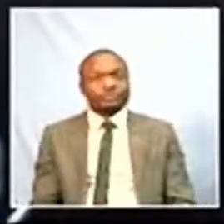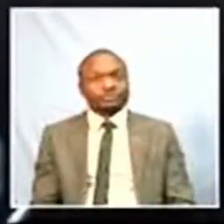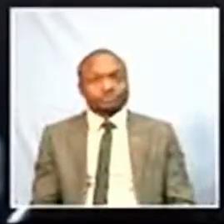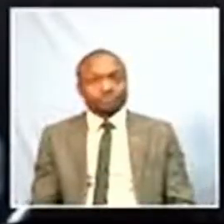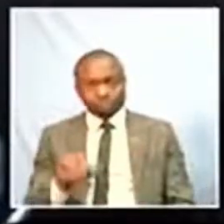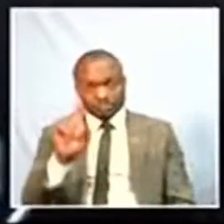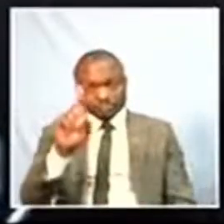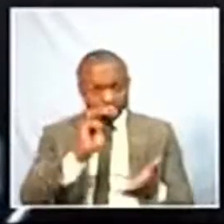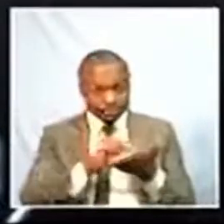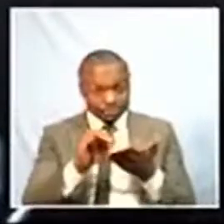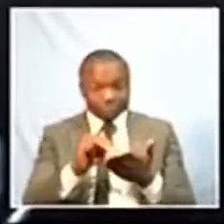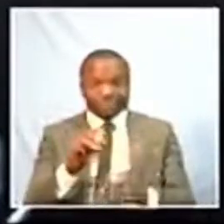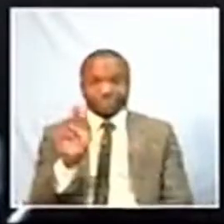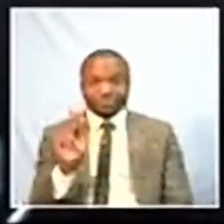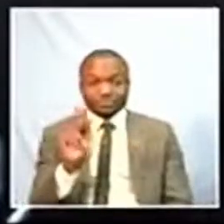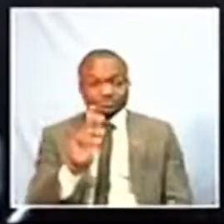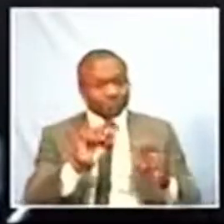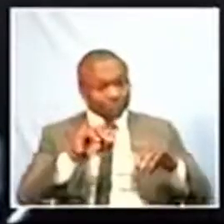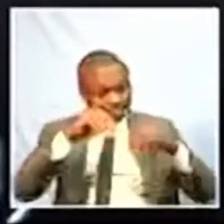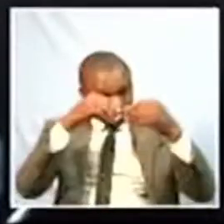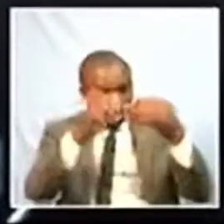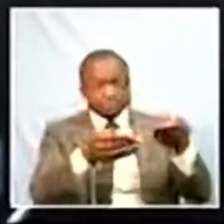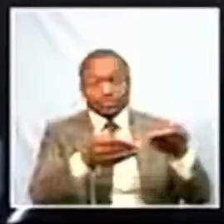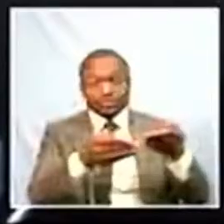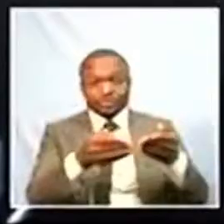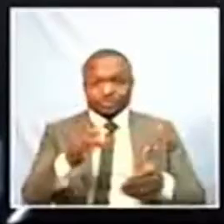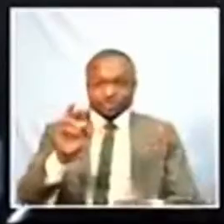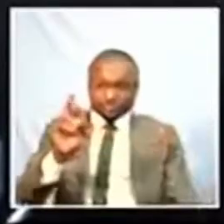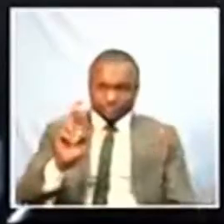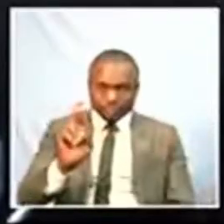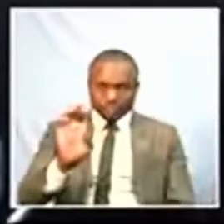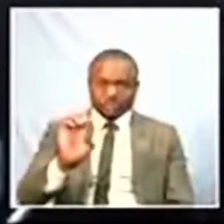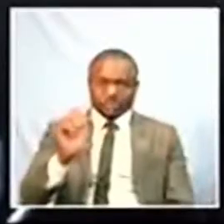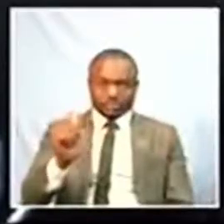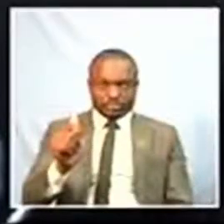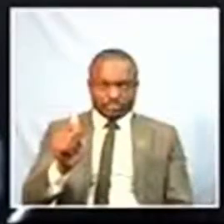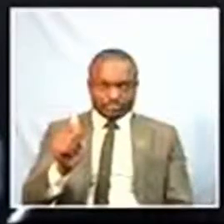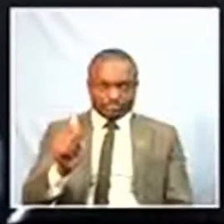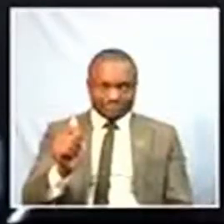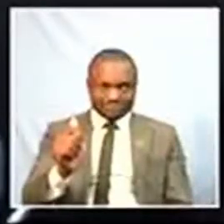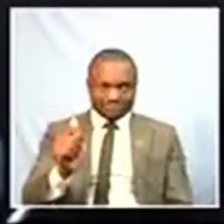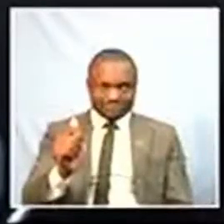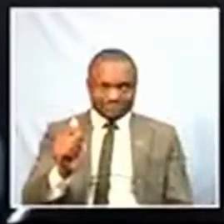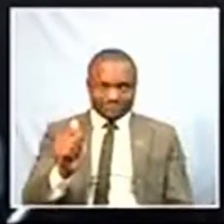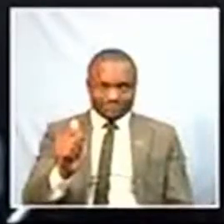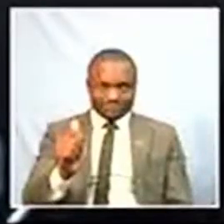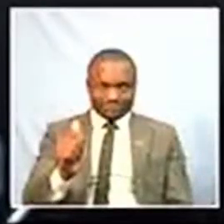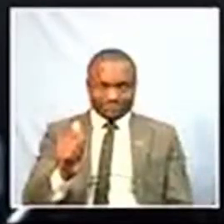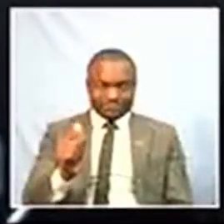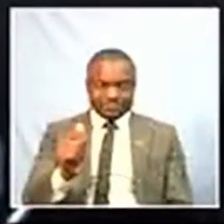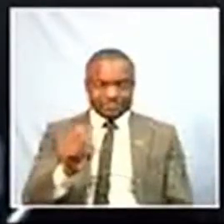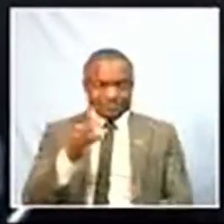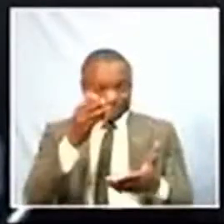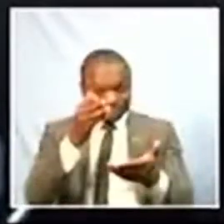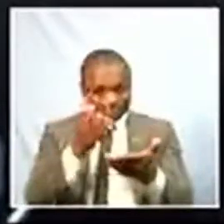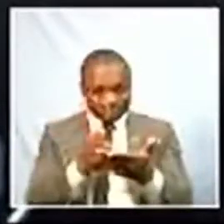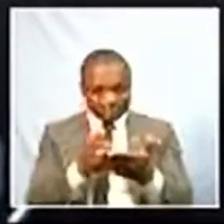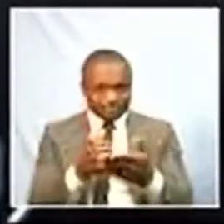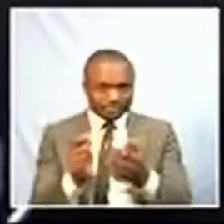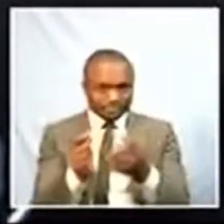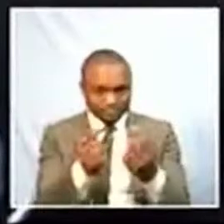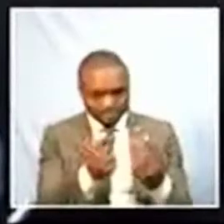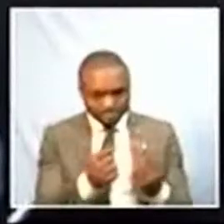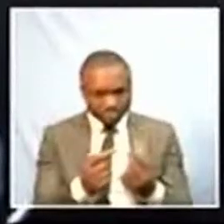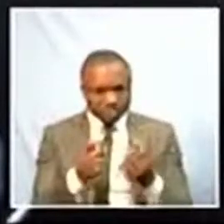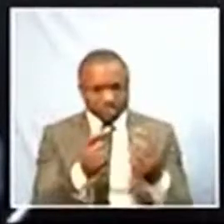1 million kwacha allocation towards rural electrification, in this case,